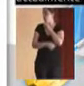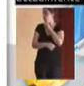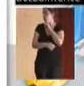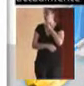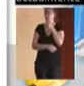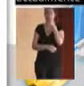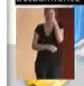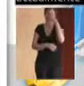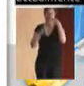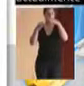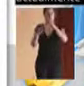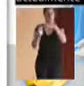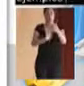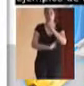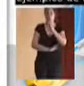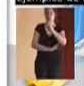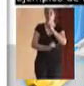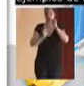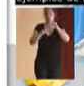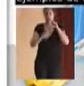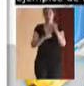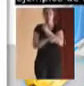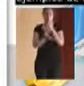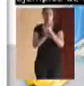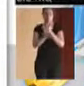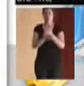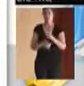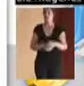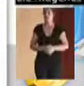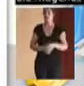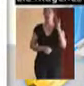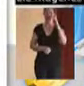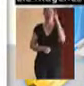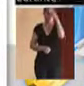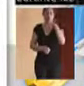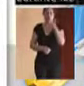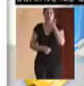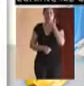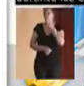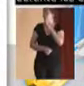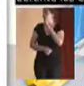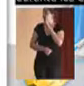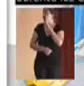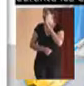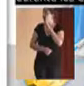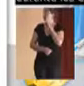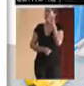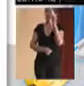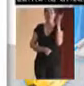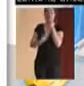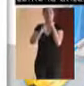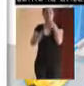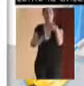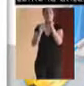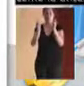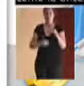be the reconstruction of simple images that we showed during the studies. So an image such as